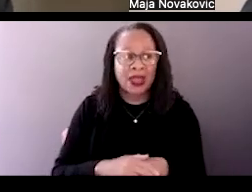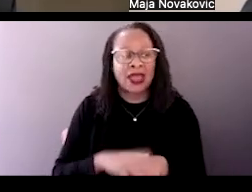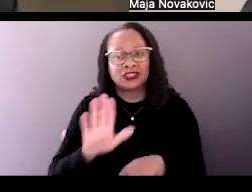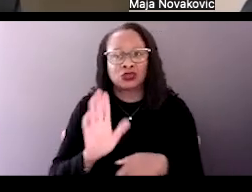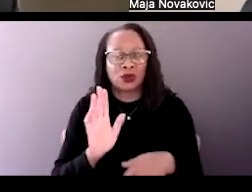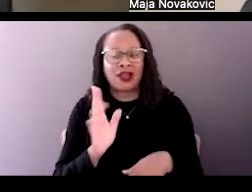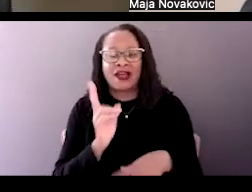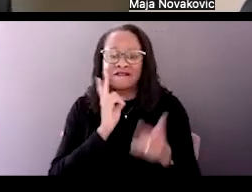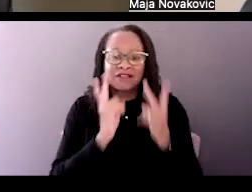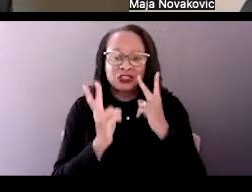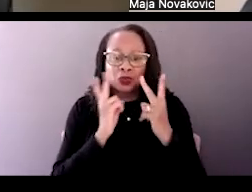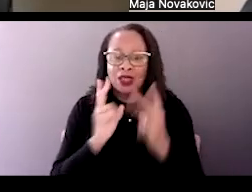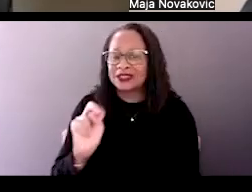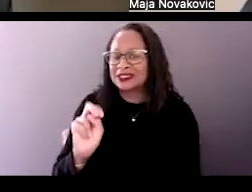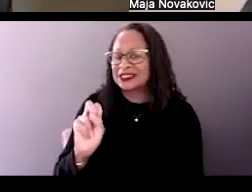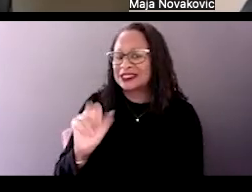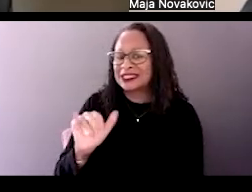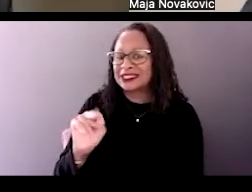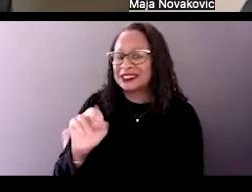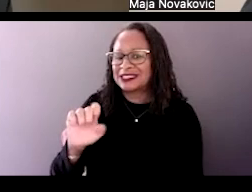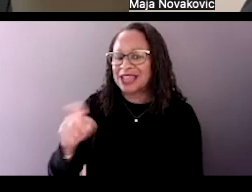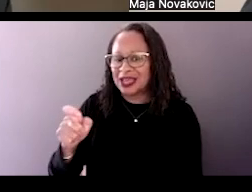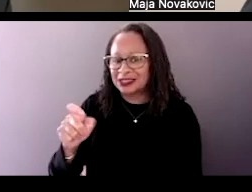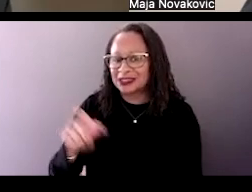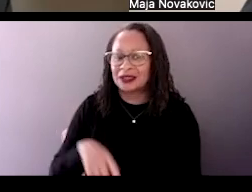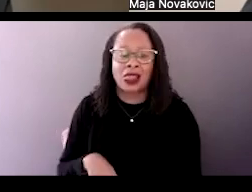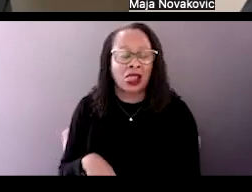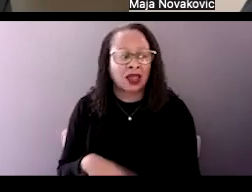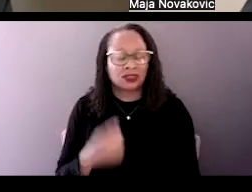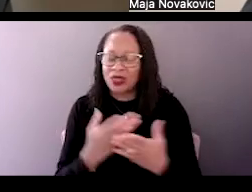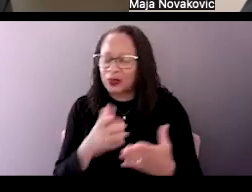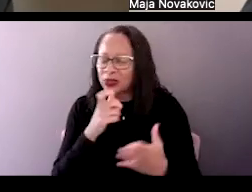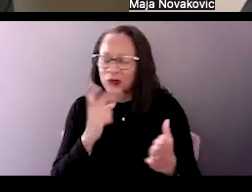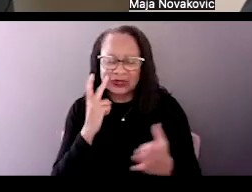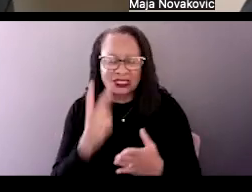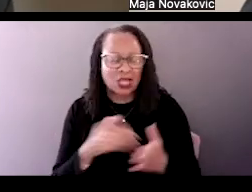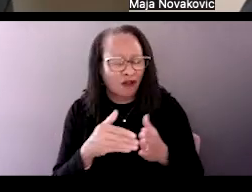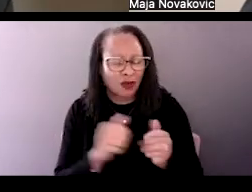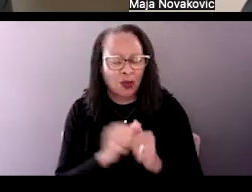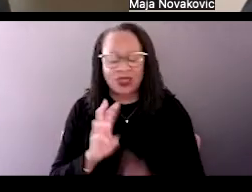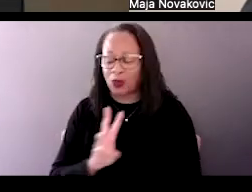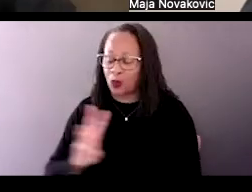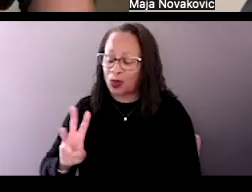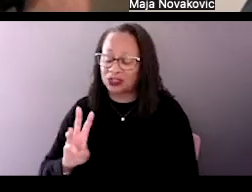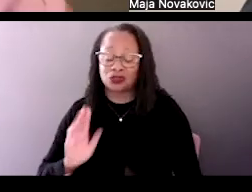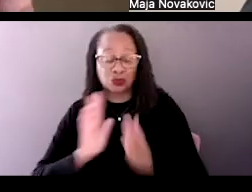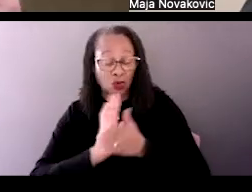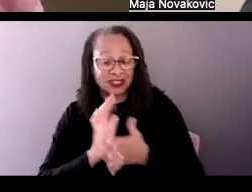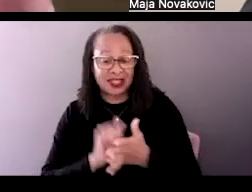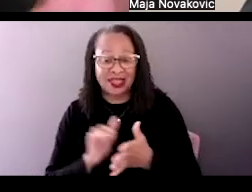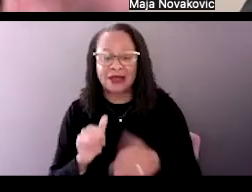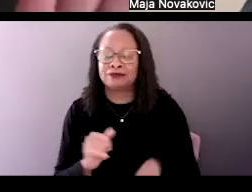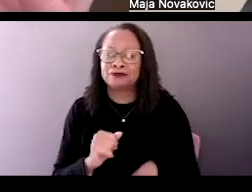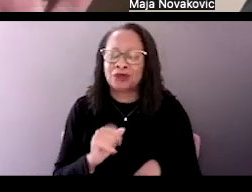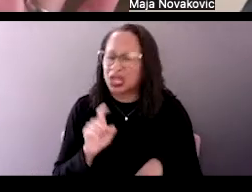syntax. You know, you do something that we don't often see in Western cinema, and you do it quite well. And that's that